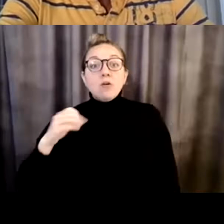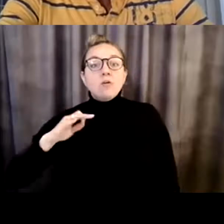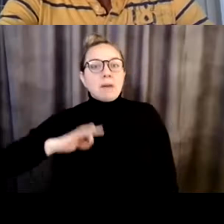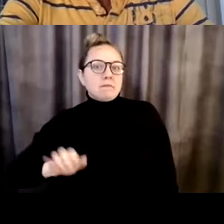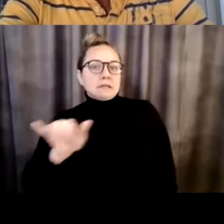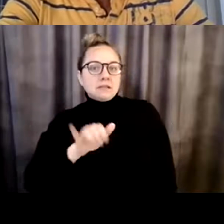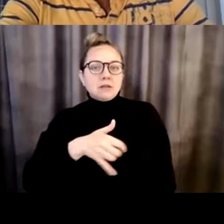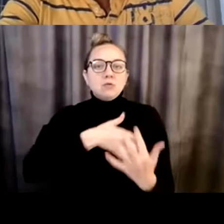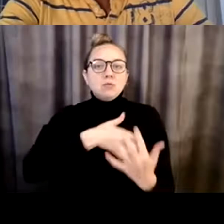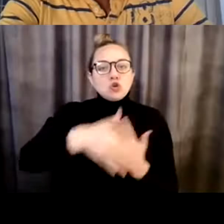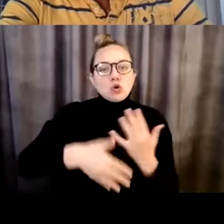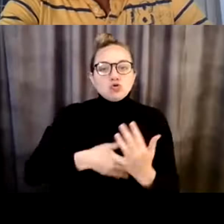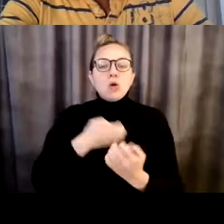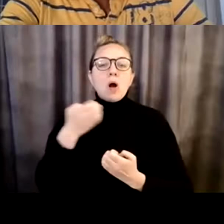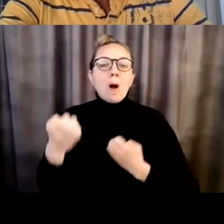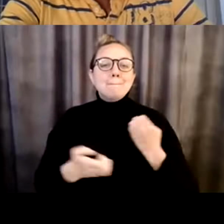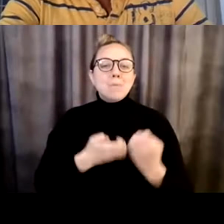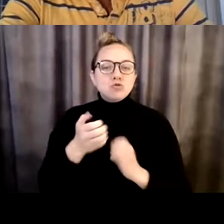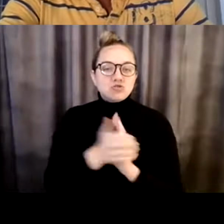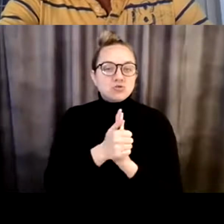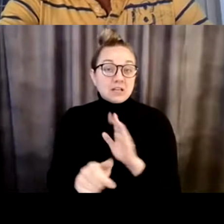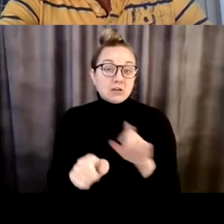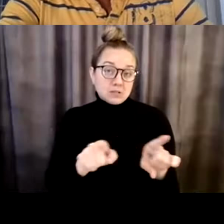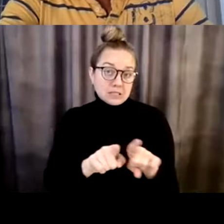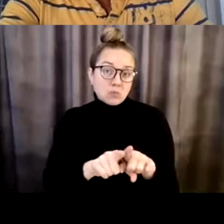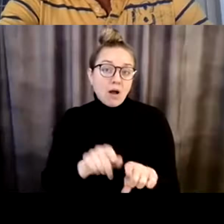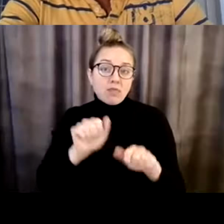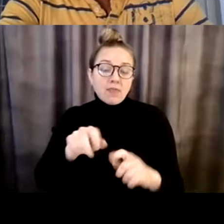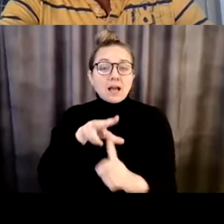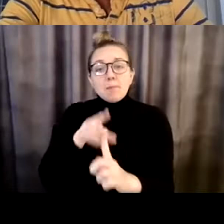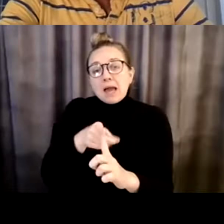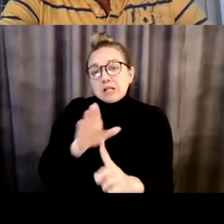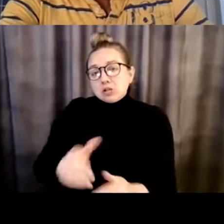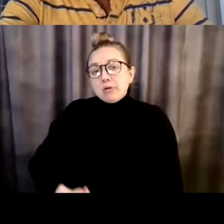meaningful connections with adults in their lives.